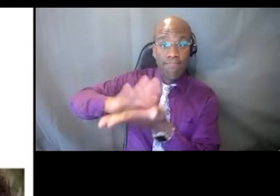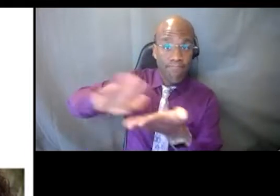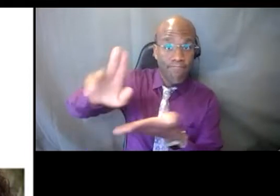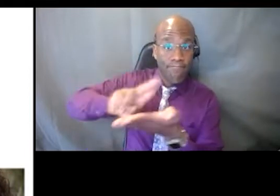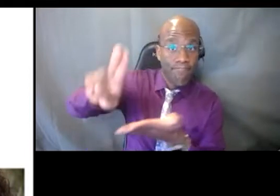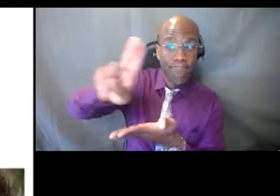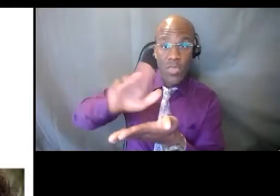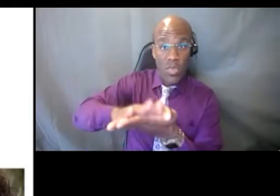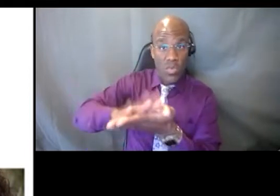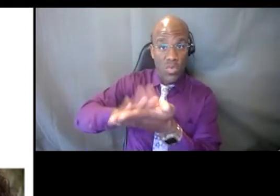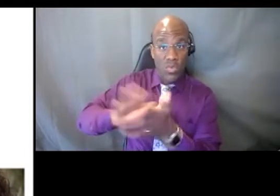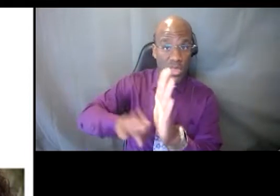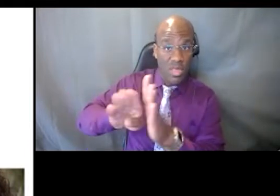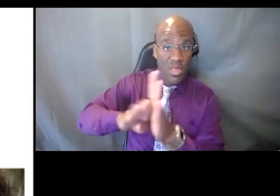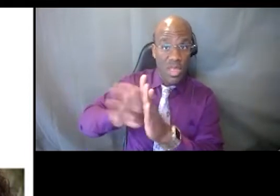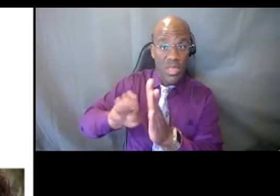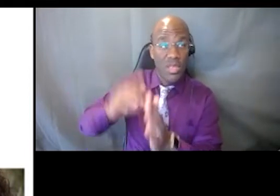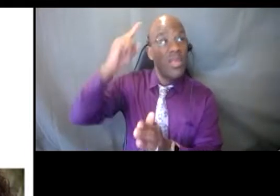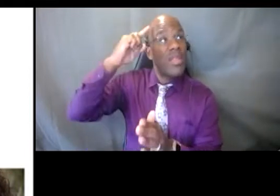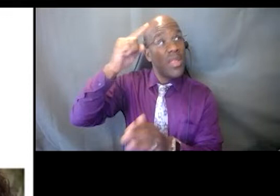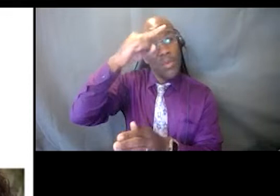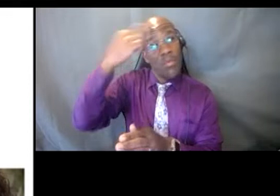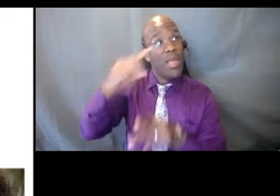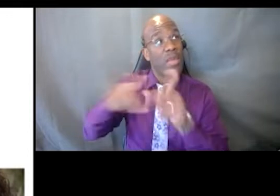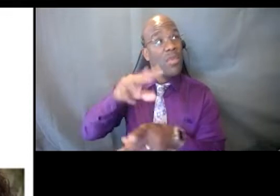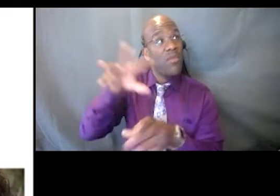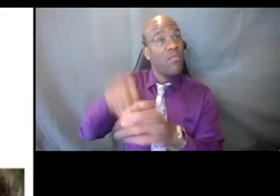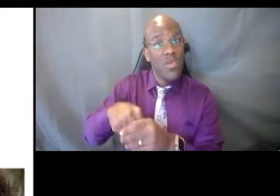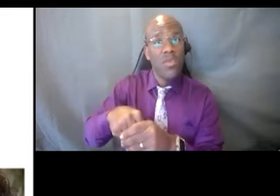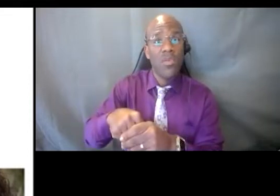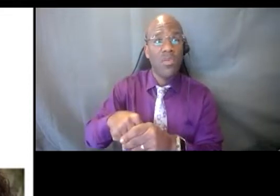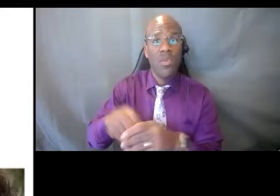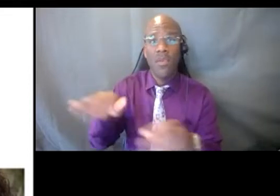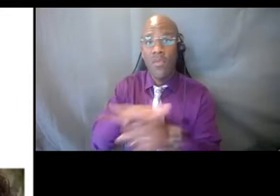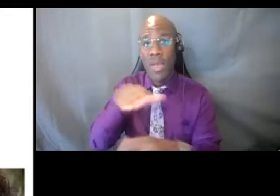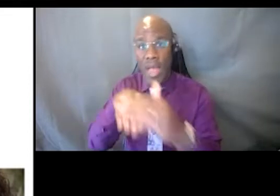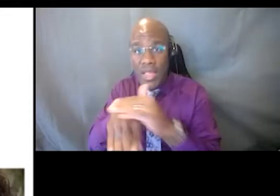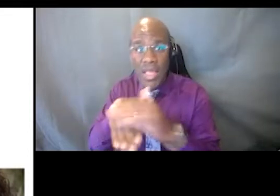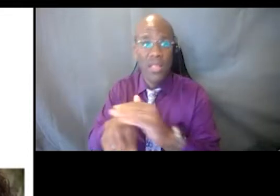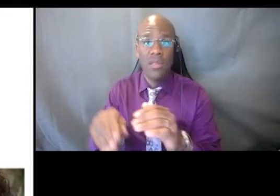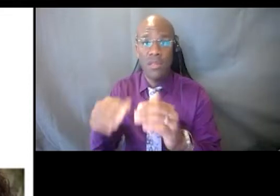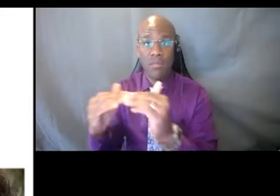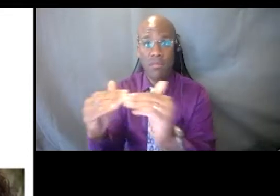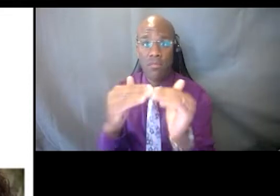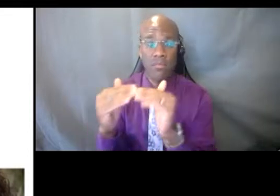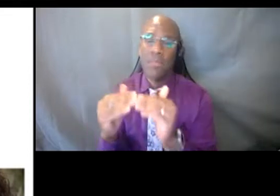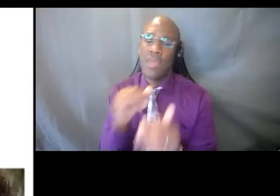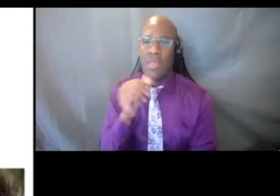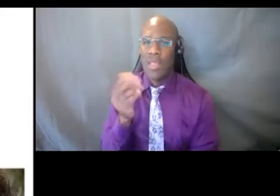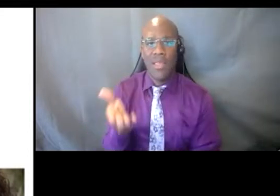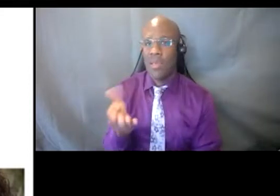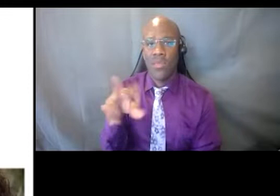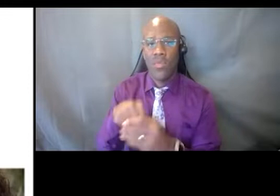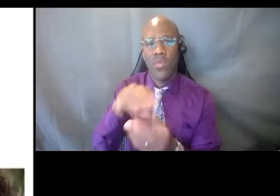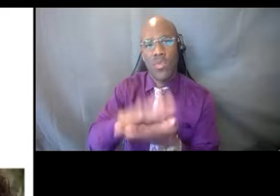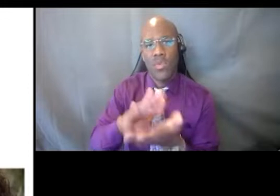with Black people in mind as far as being included and having full access. And we still see the residual effects of this